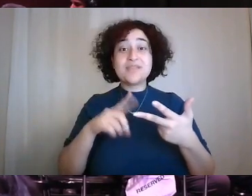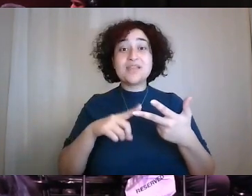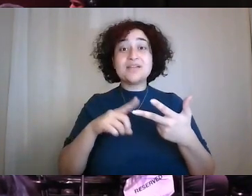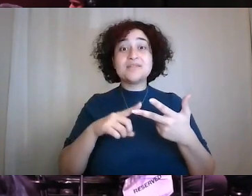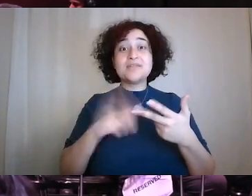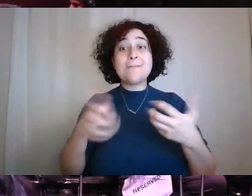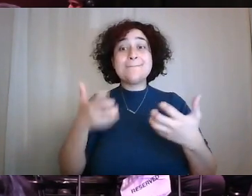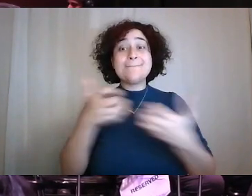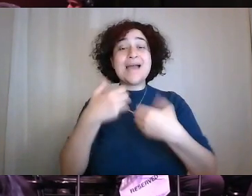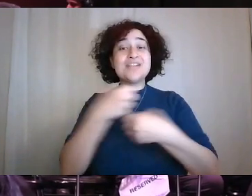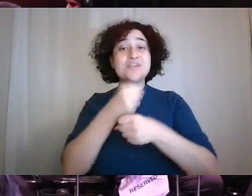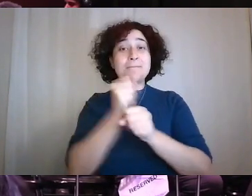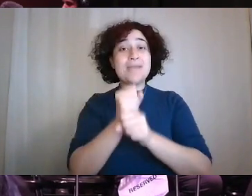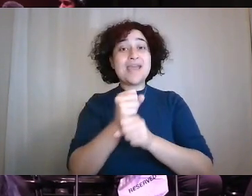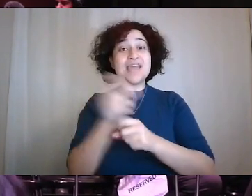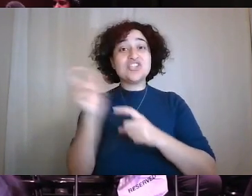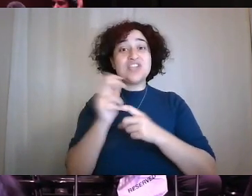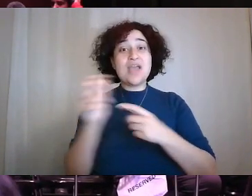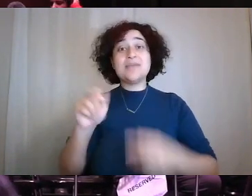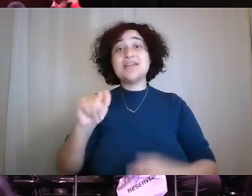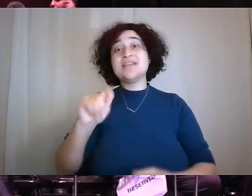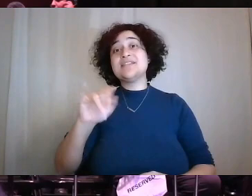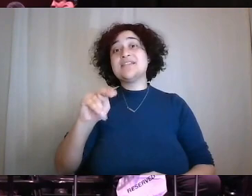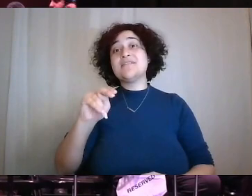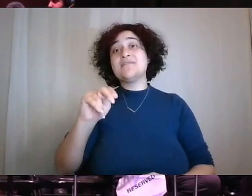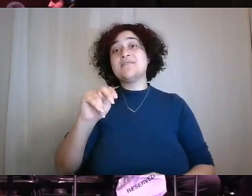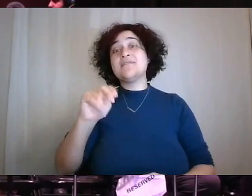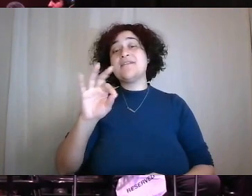co-champs, Tiffany Vega Gibson and Laura Moreno.